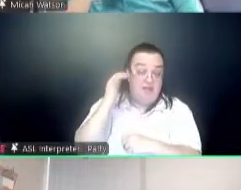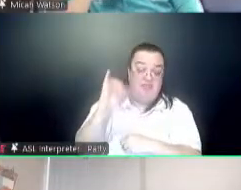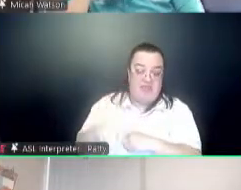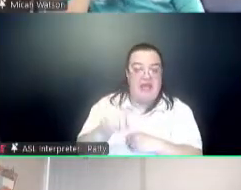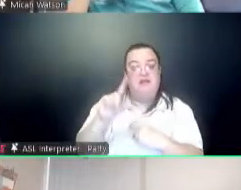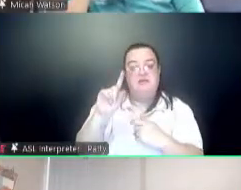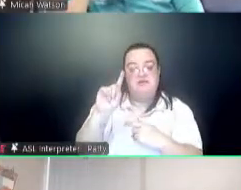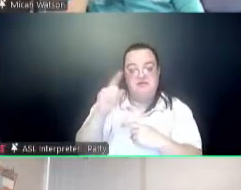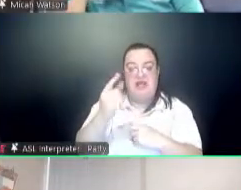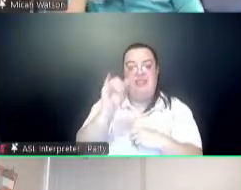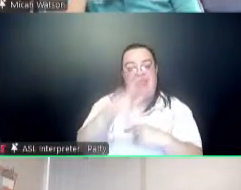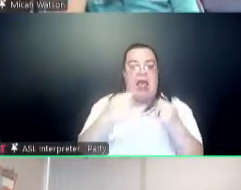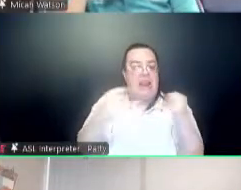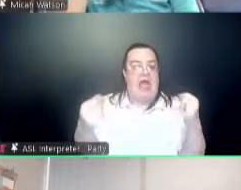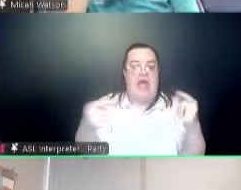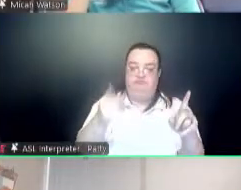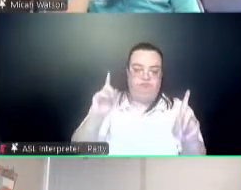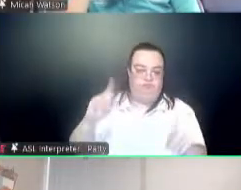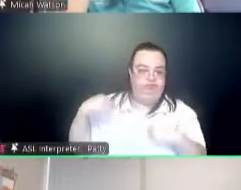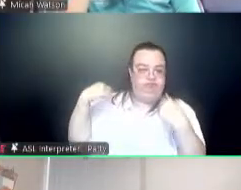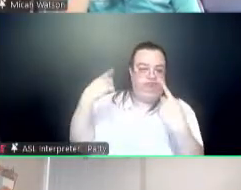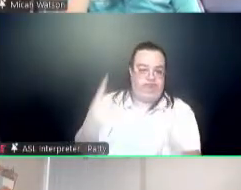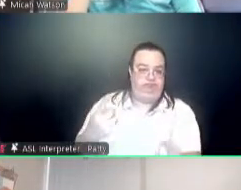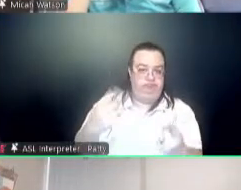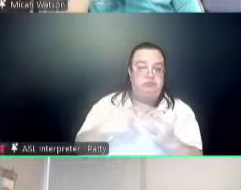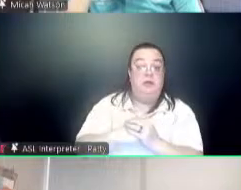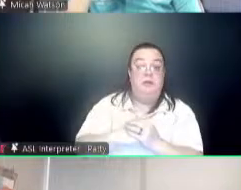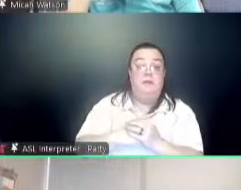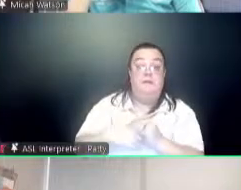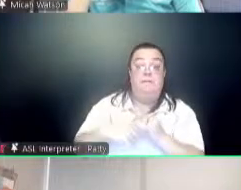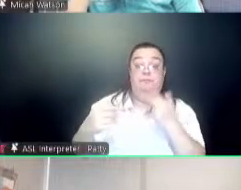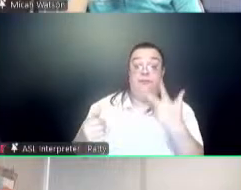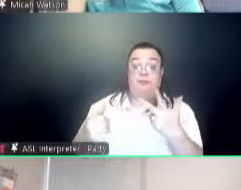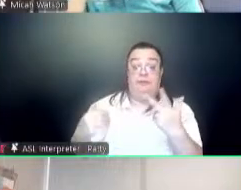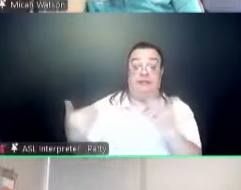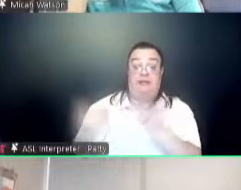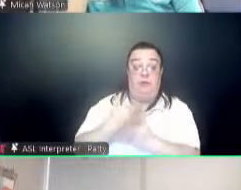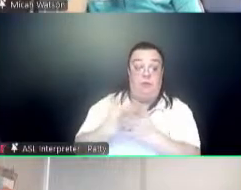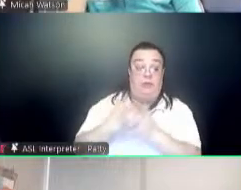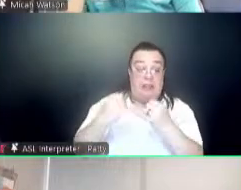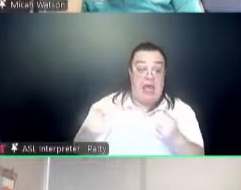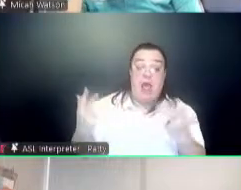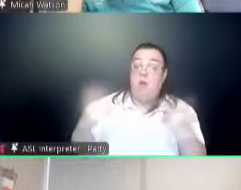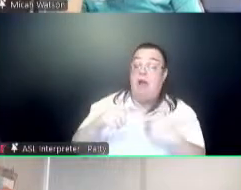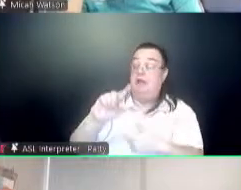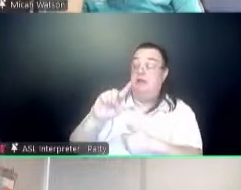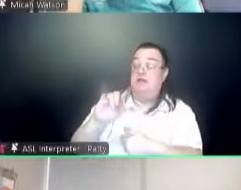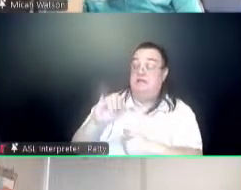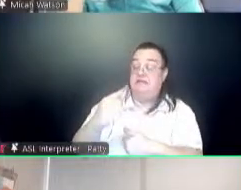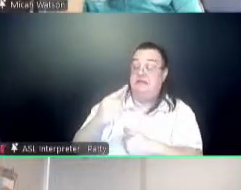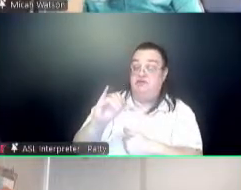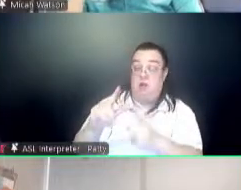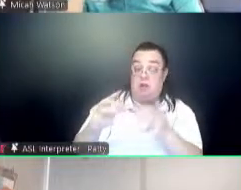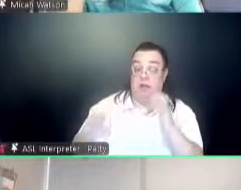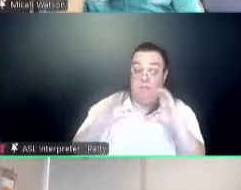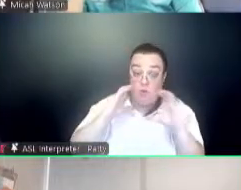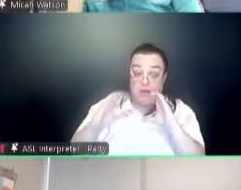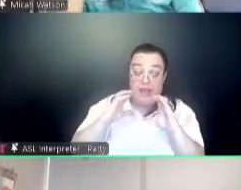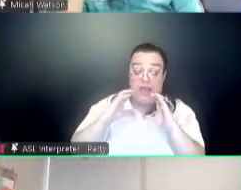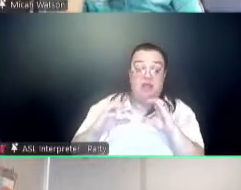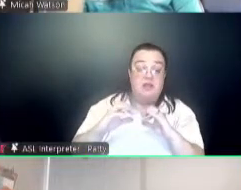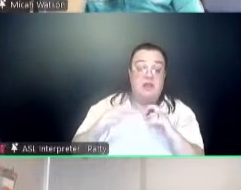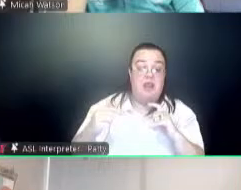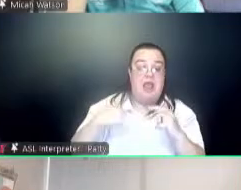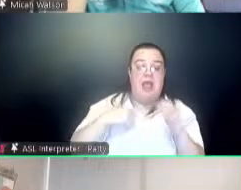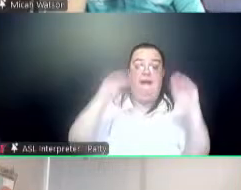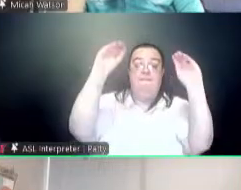that's always been there. The three new lines are digital communication. I moved